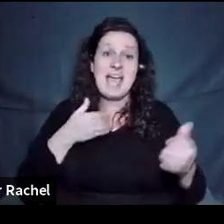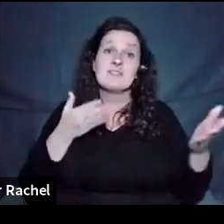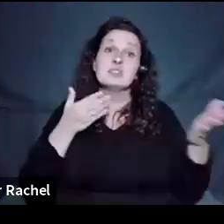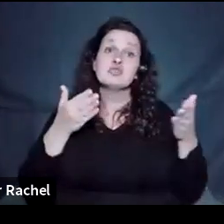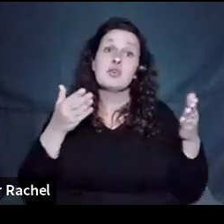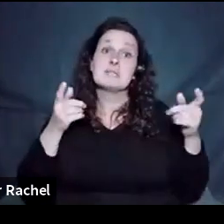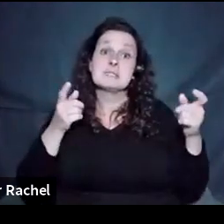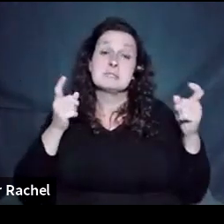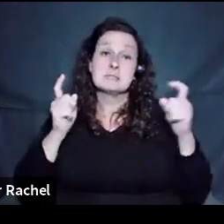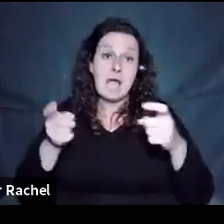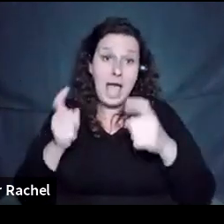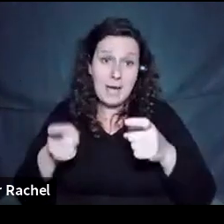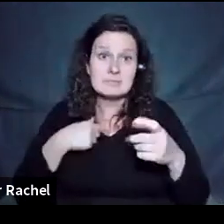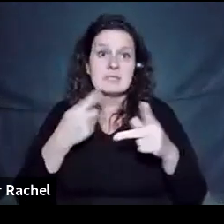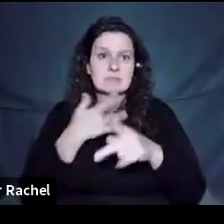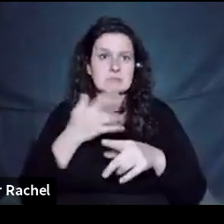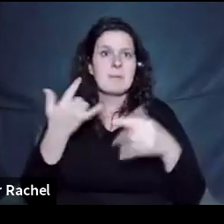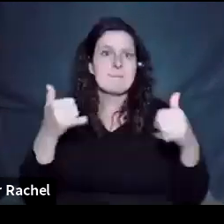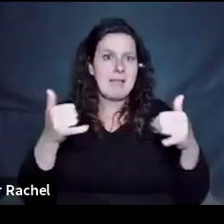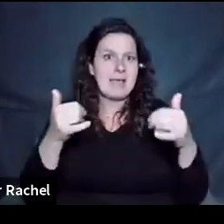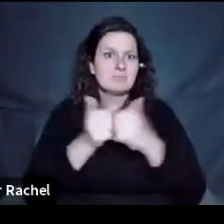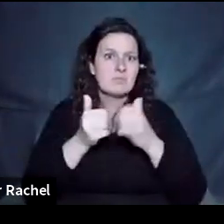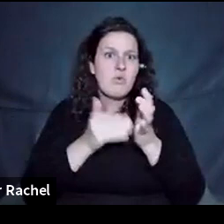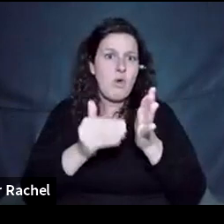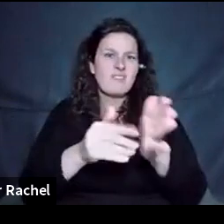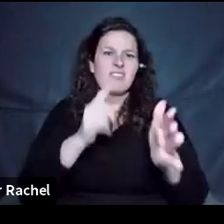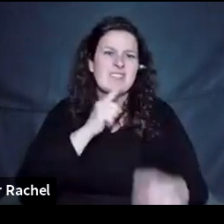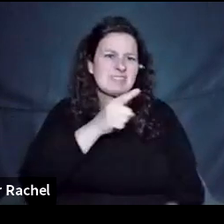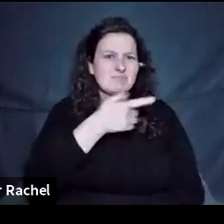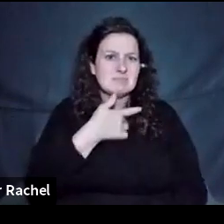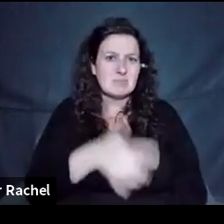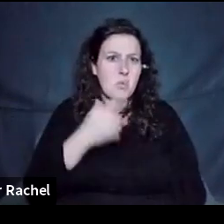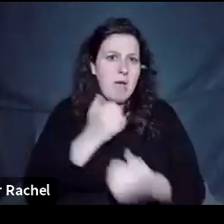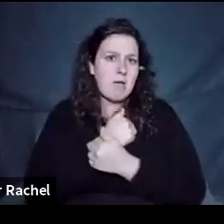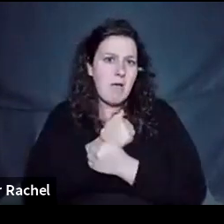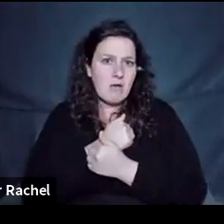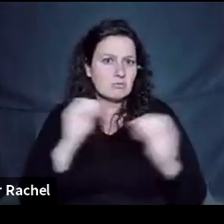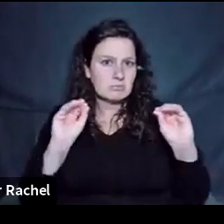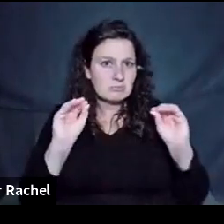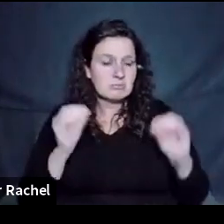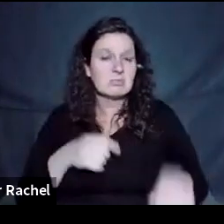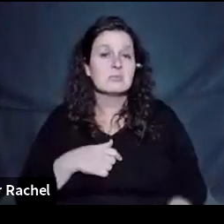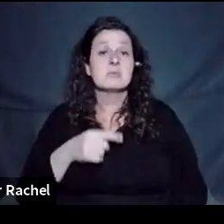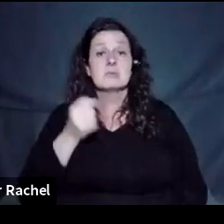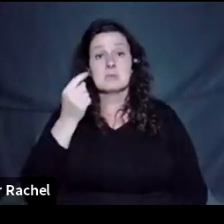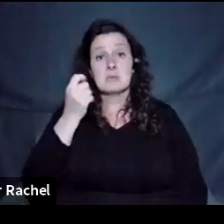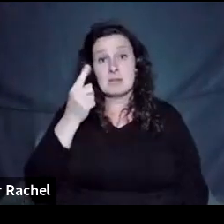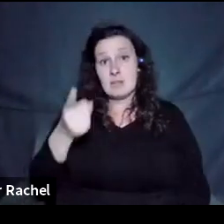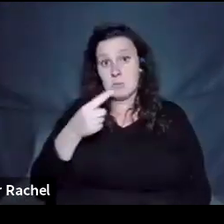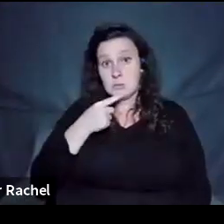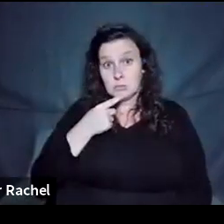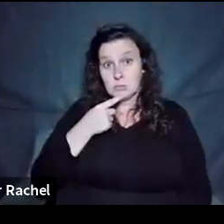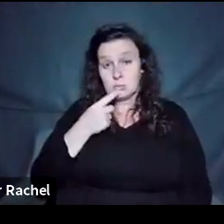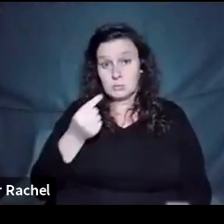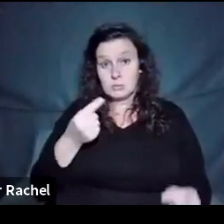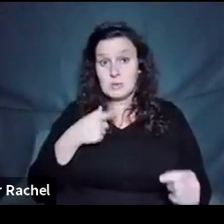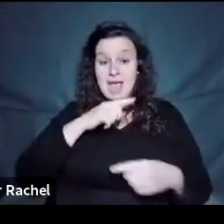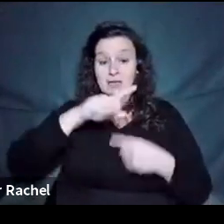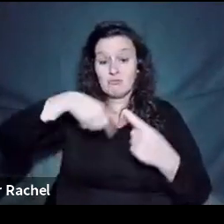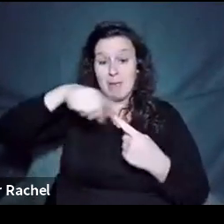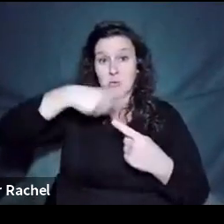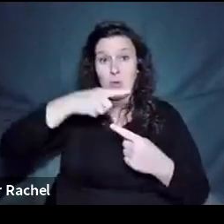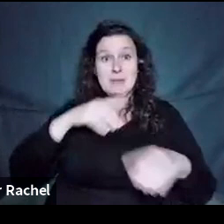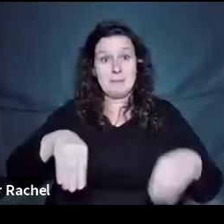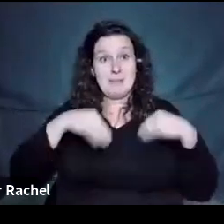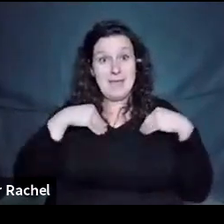regularly play with where they're like, you know what, they're not really on that cuddle trip. So they're like, hey, what I can do though is I can wrap you up in a blanket and deliver